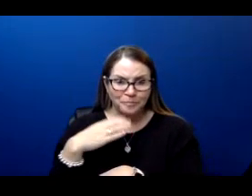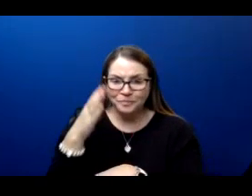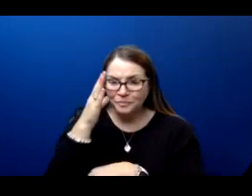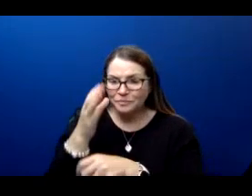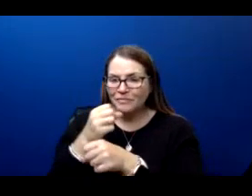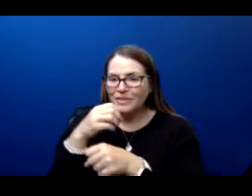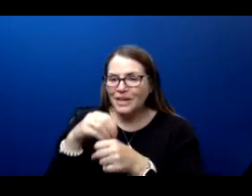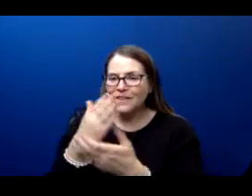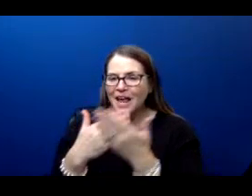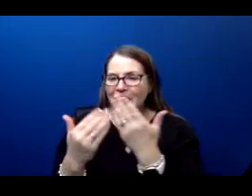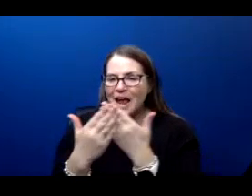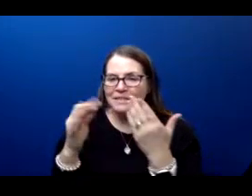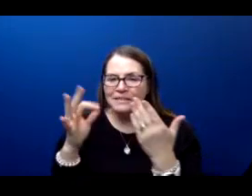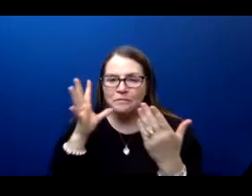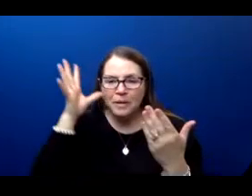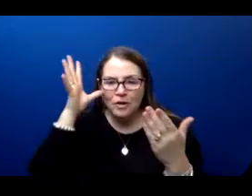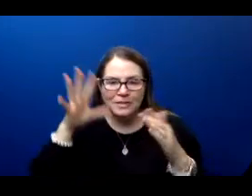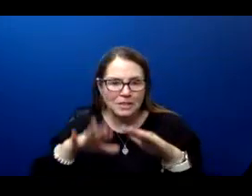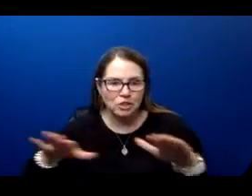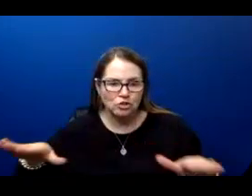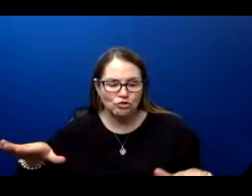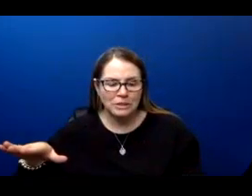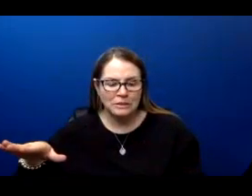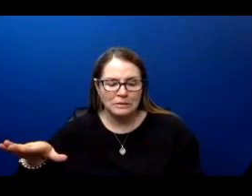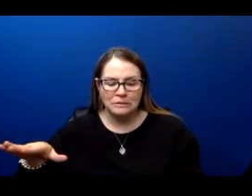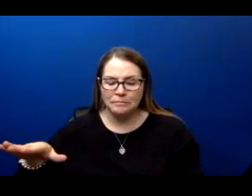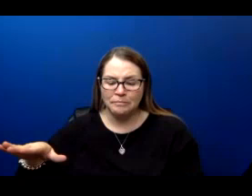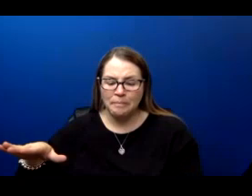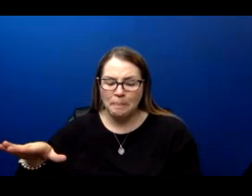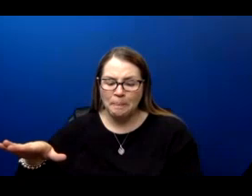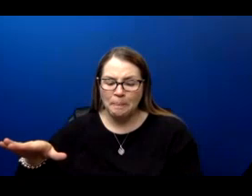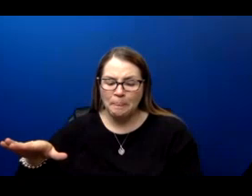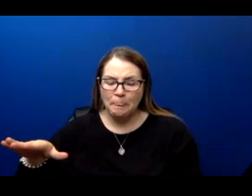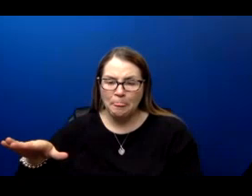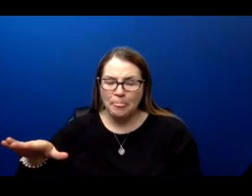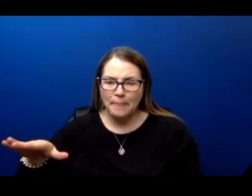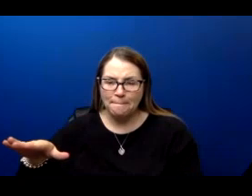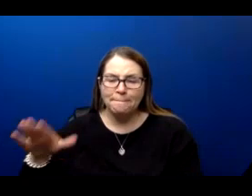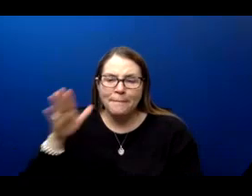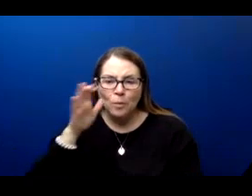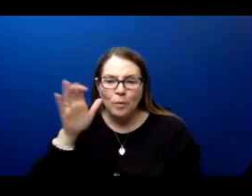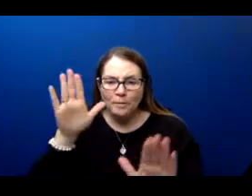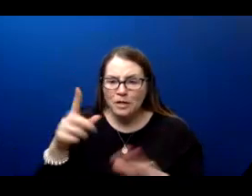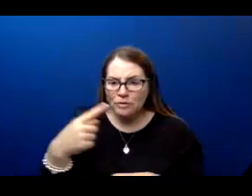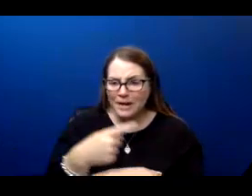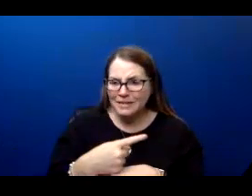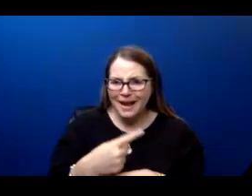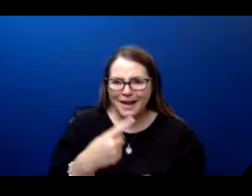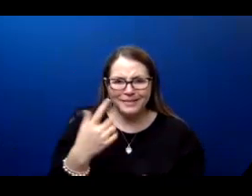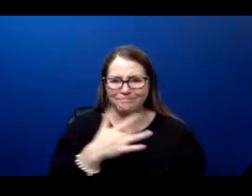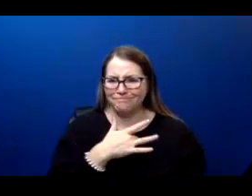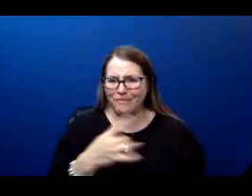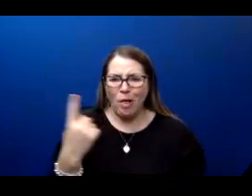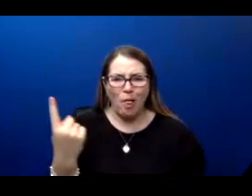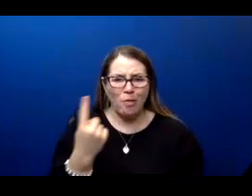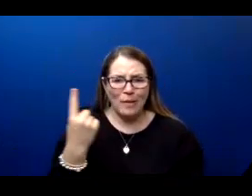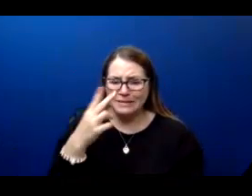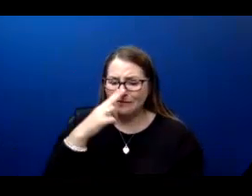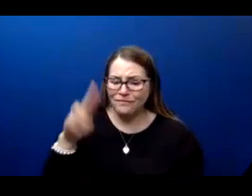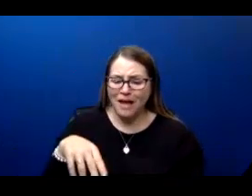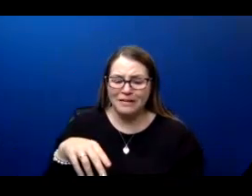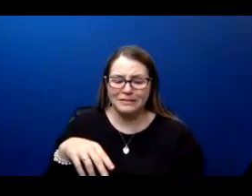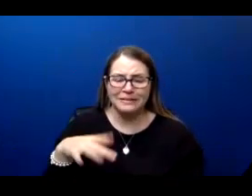and kiddos. Um, um, again, it's going to be a great day. It always is. We just really do it to